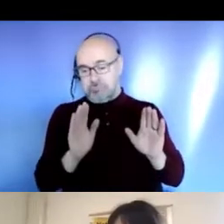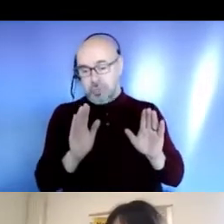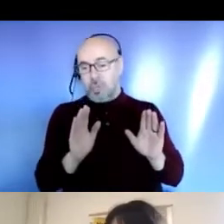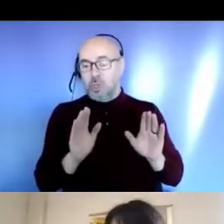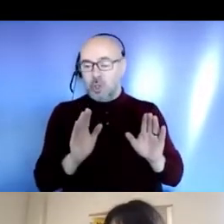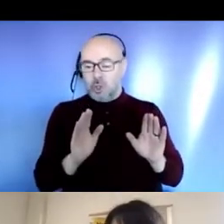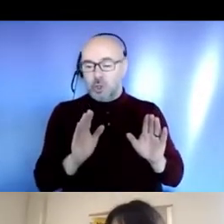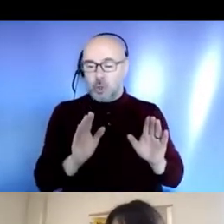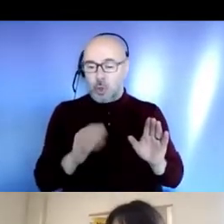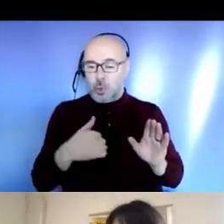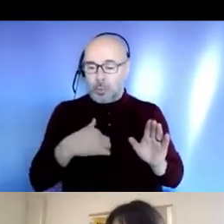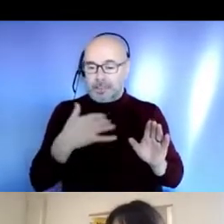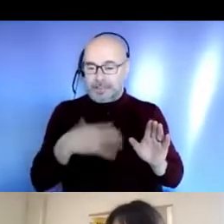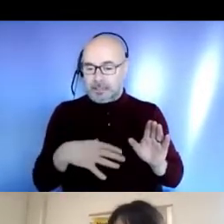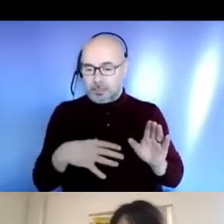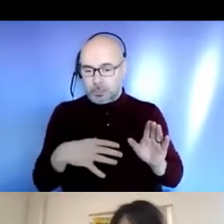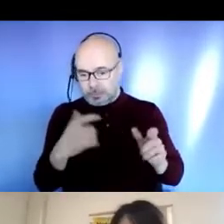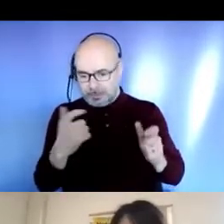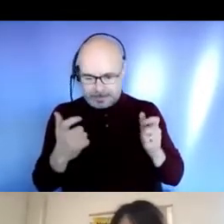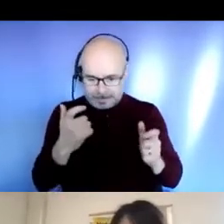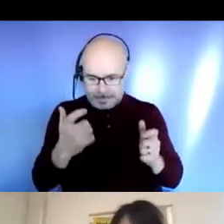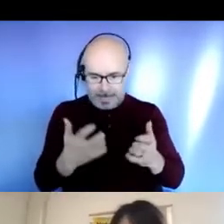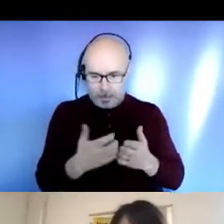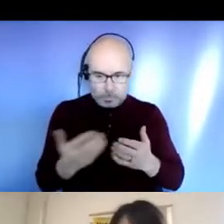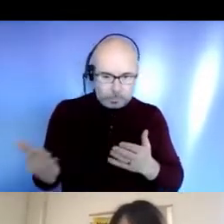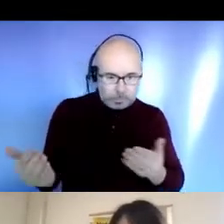or made more